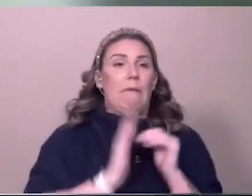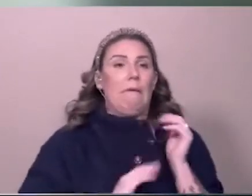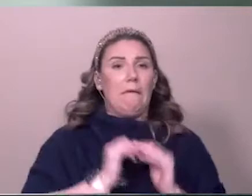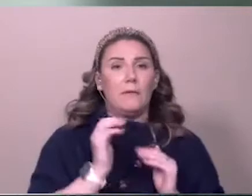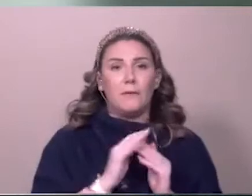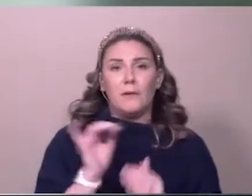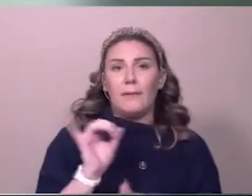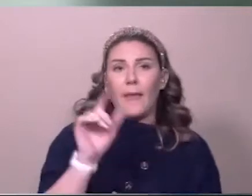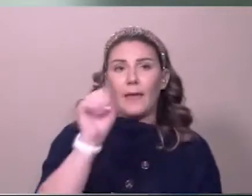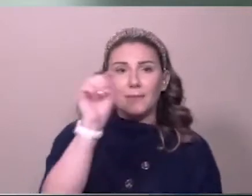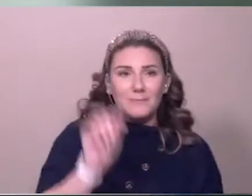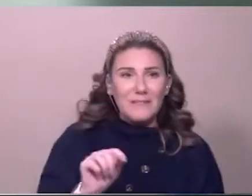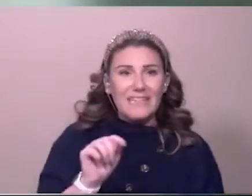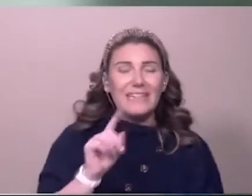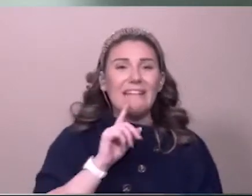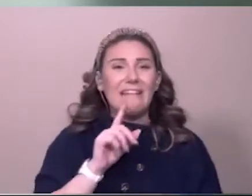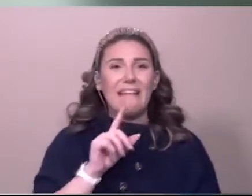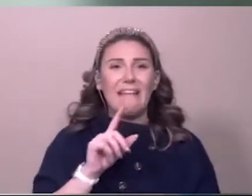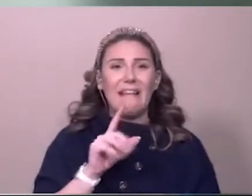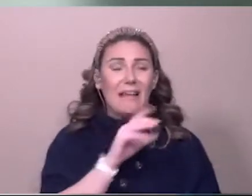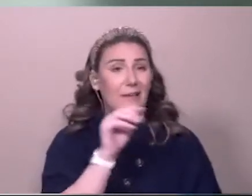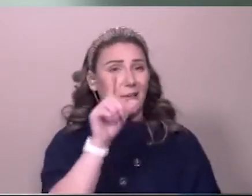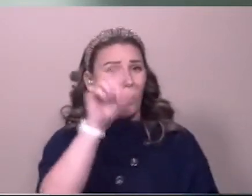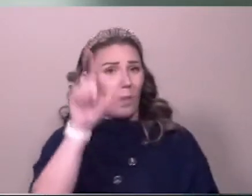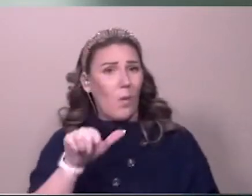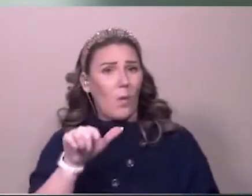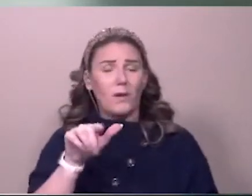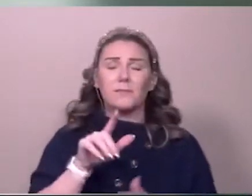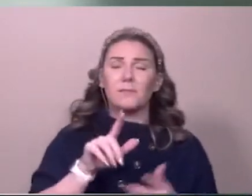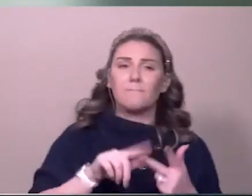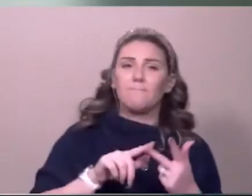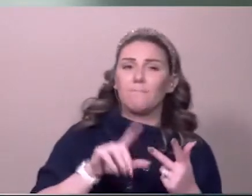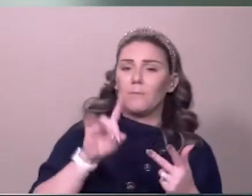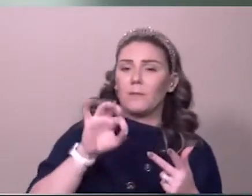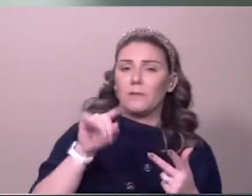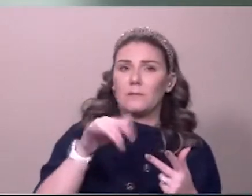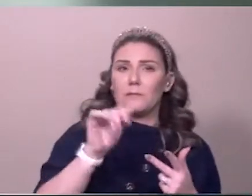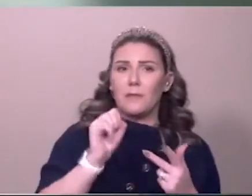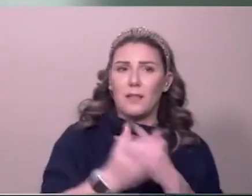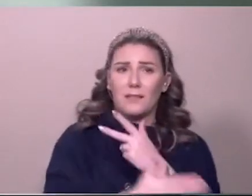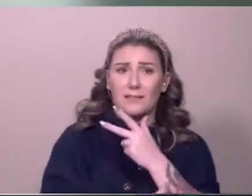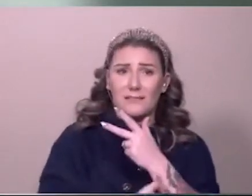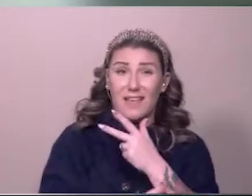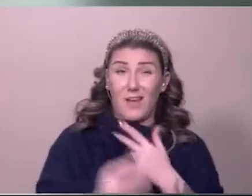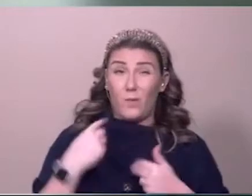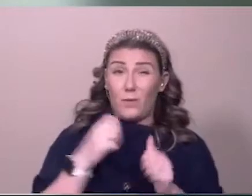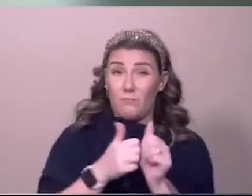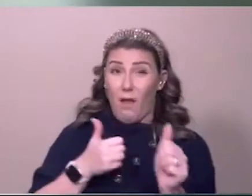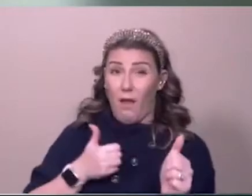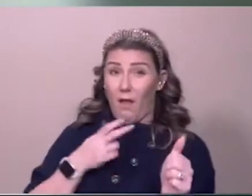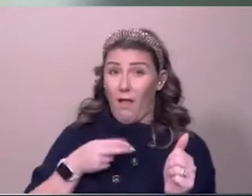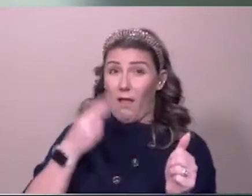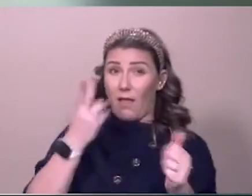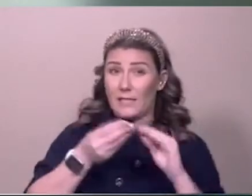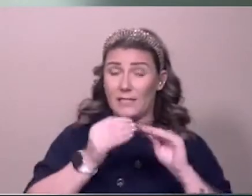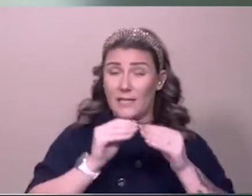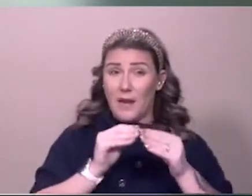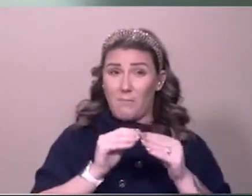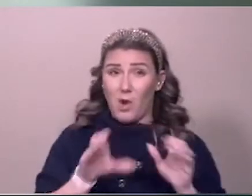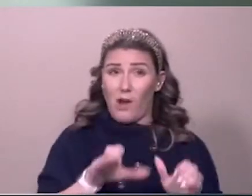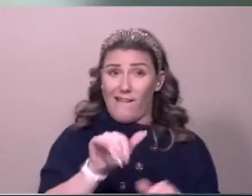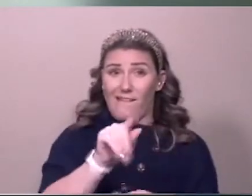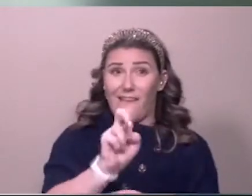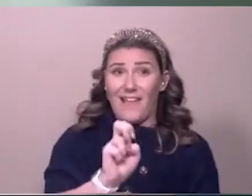Topeka, Lawrence, Douglas County is a bit behind Kansas City. We still have a really high number of active infections in our county. So